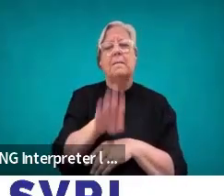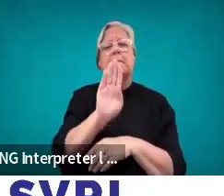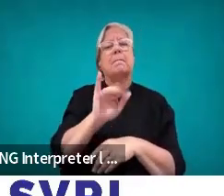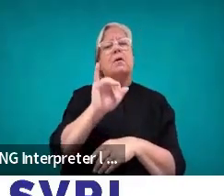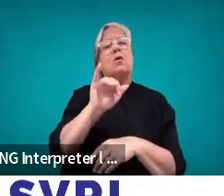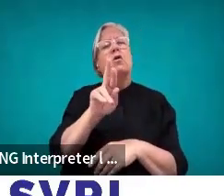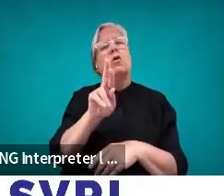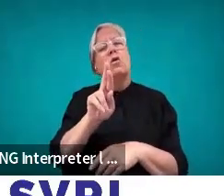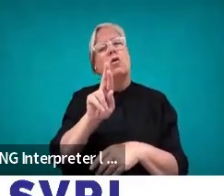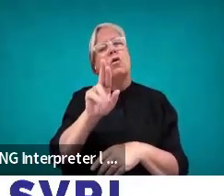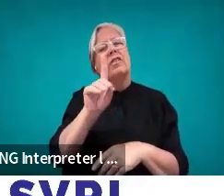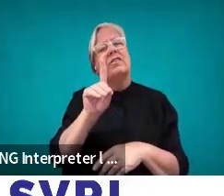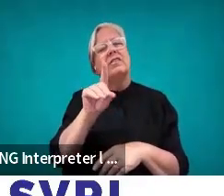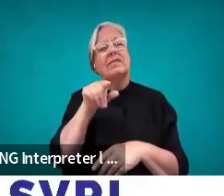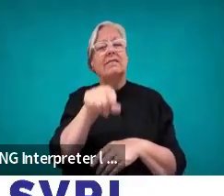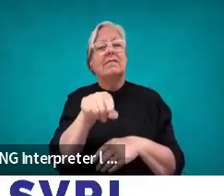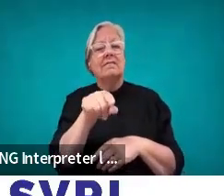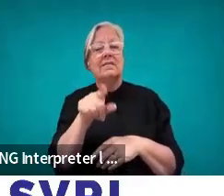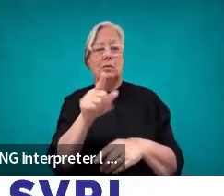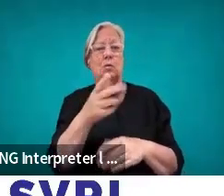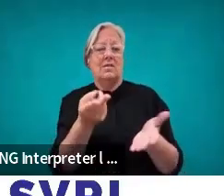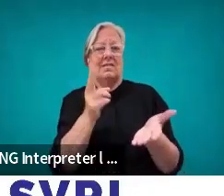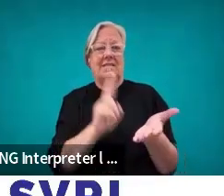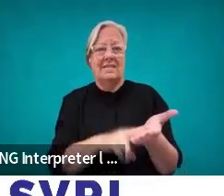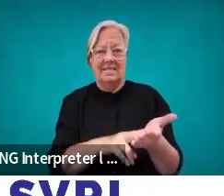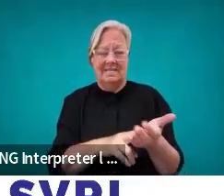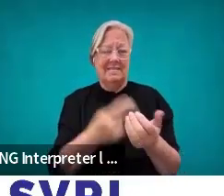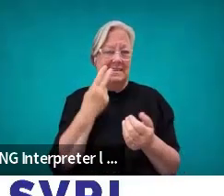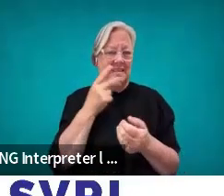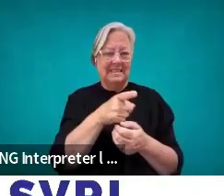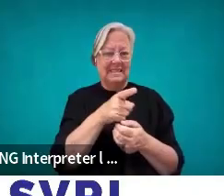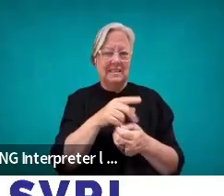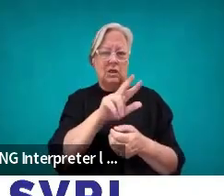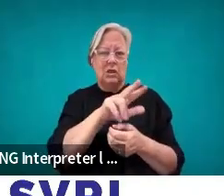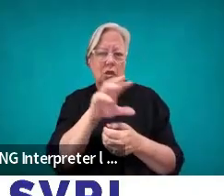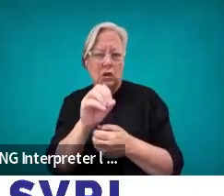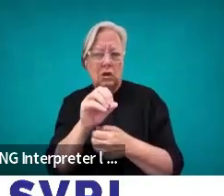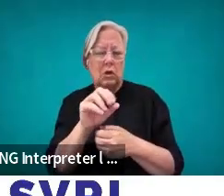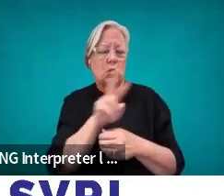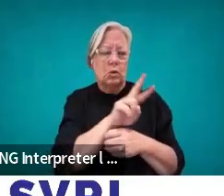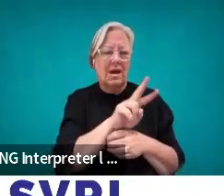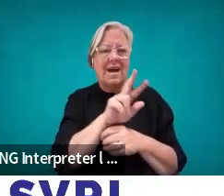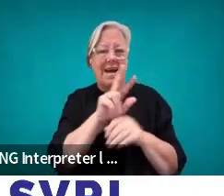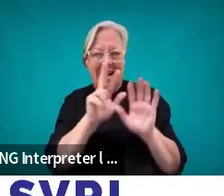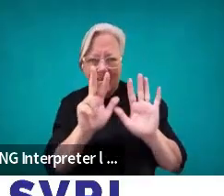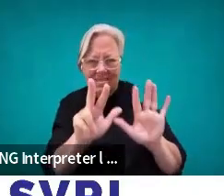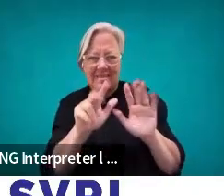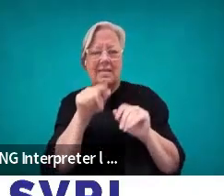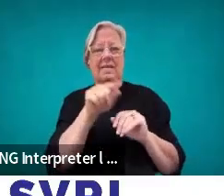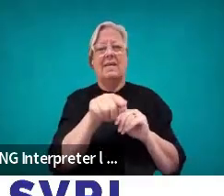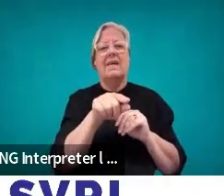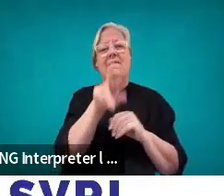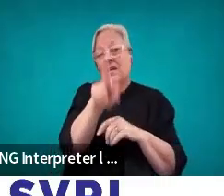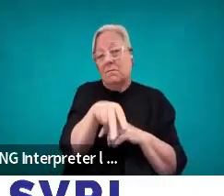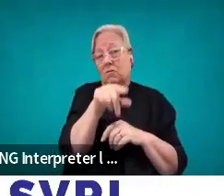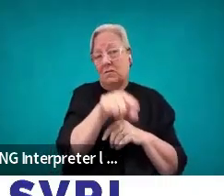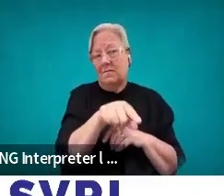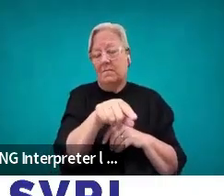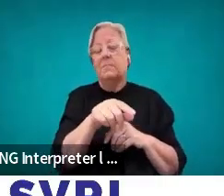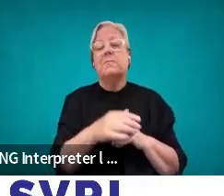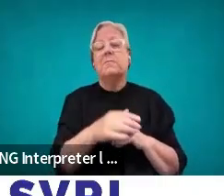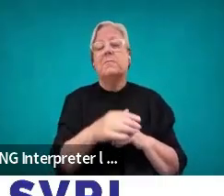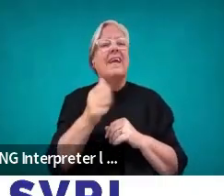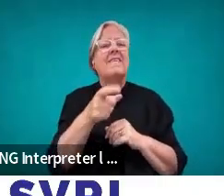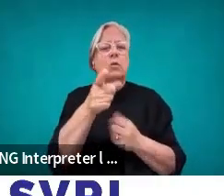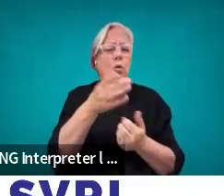of February. And then you'll see on the slide, there's also a wide range of participation pathways that are available to